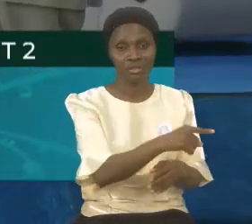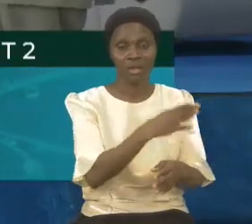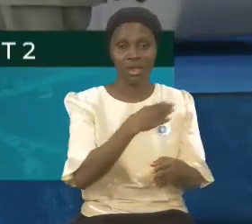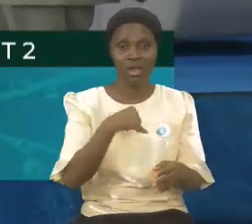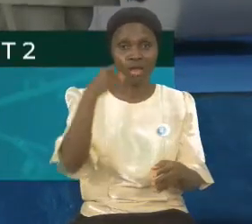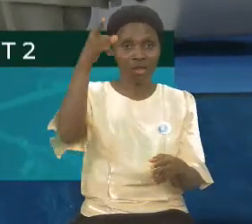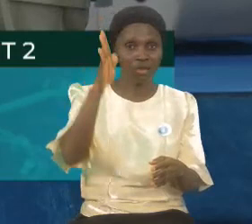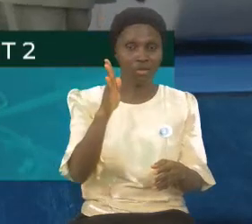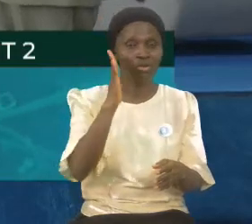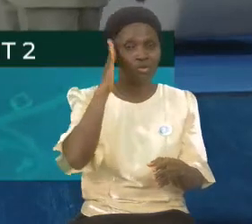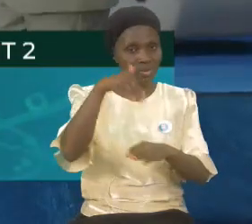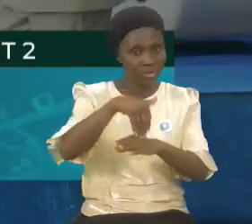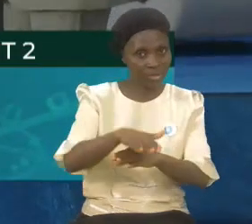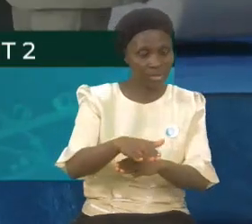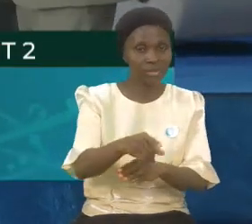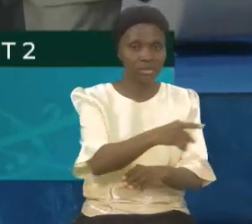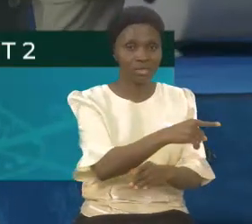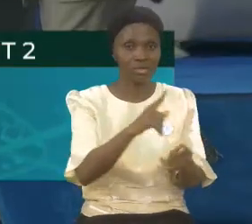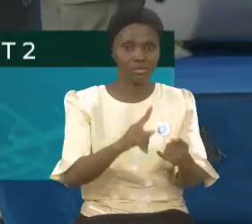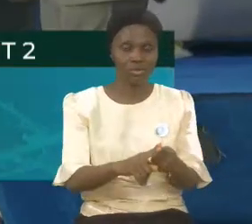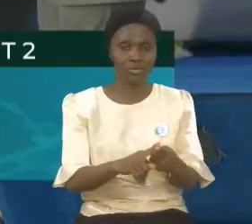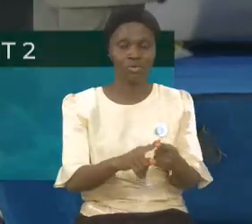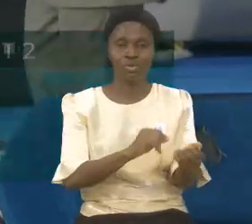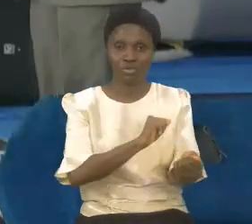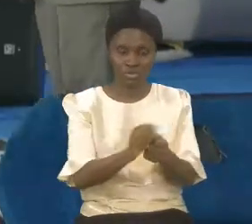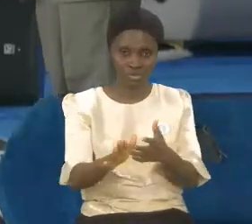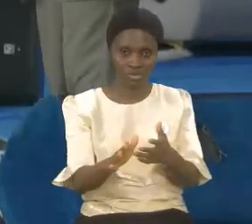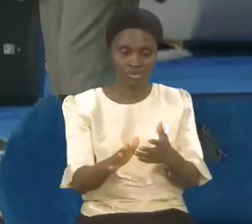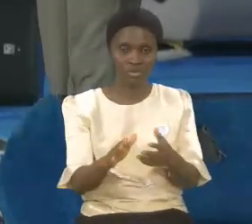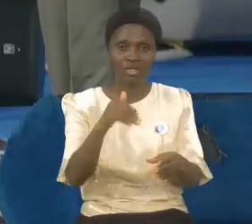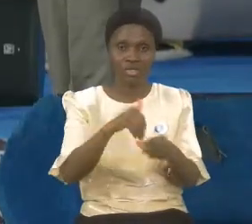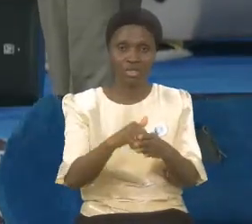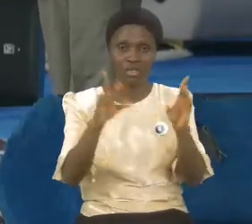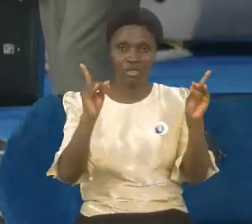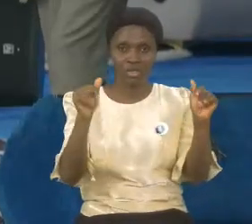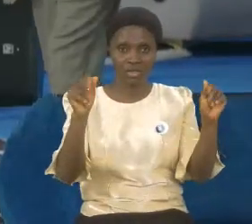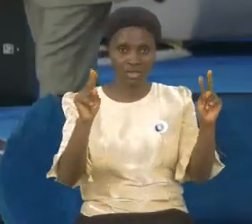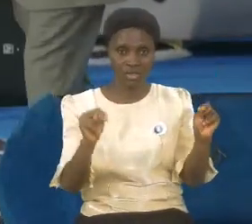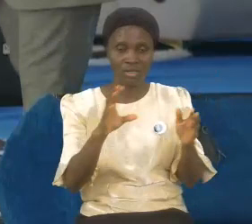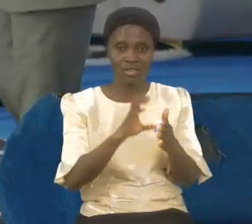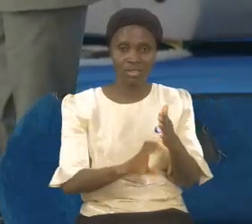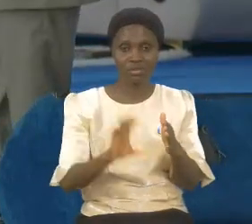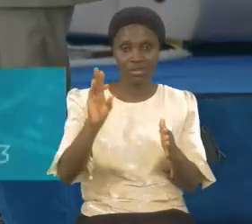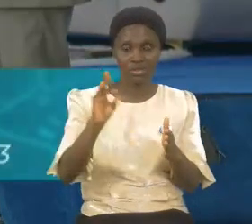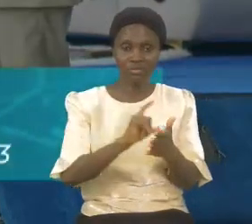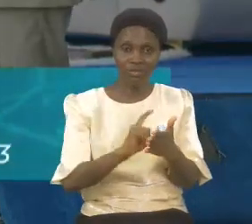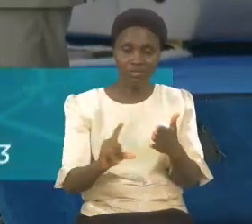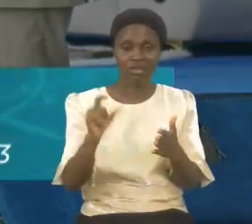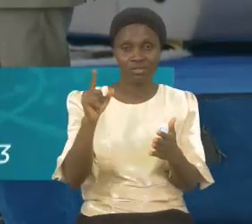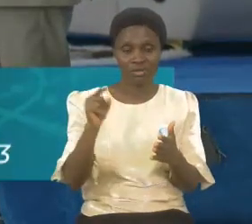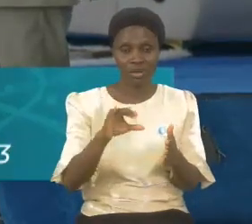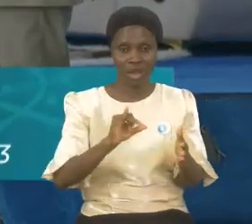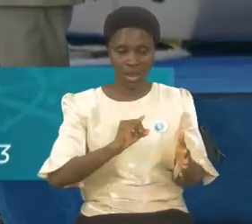to perdition eventually. Look at Daniel chapter 7 verse 11. Chapter 7 verse 11, I